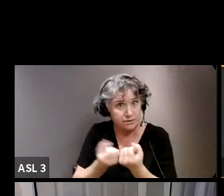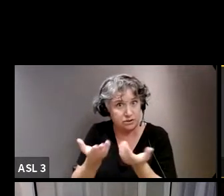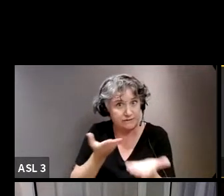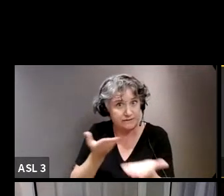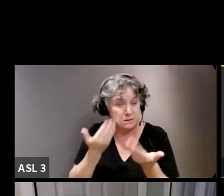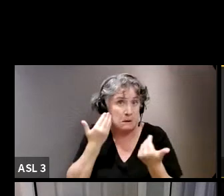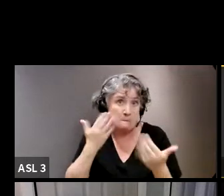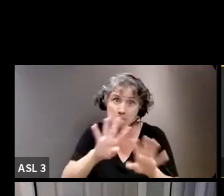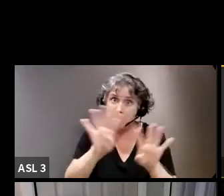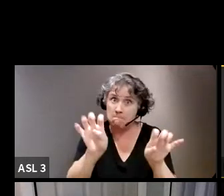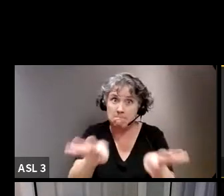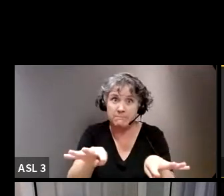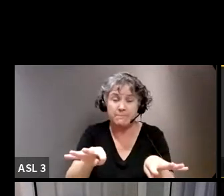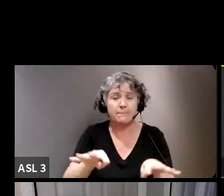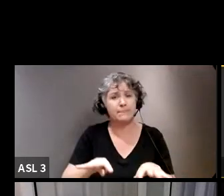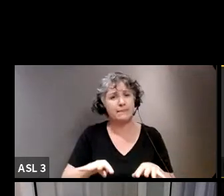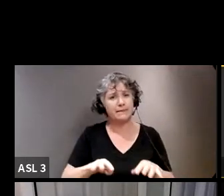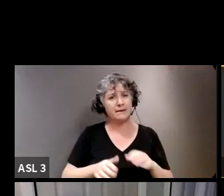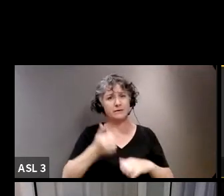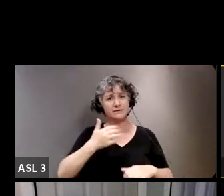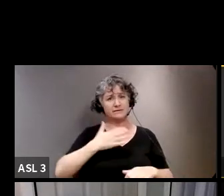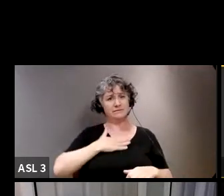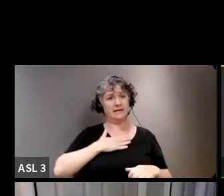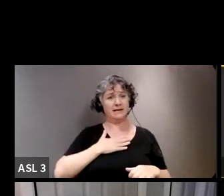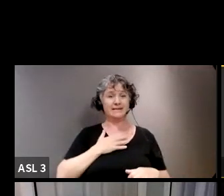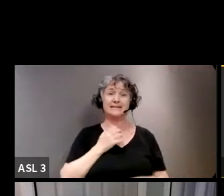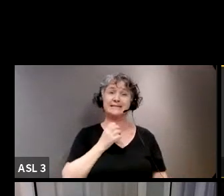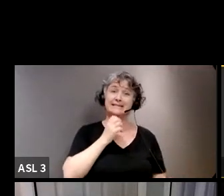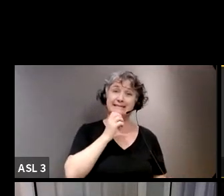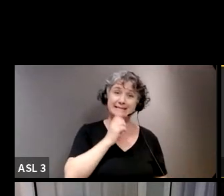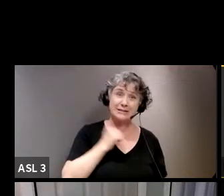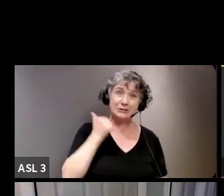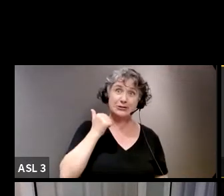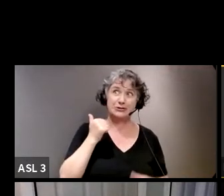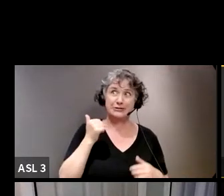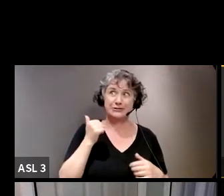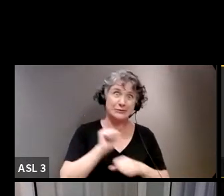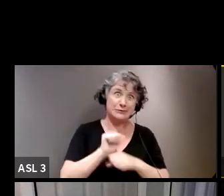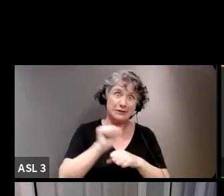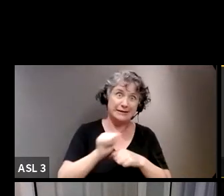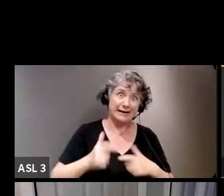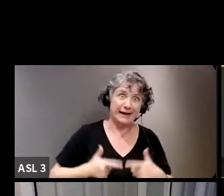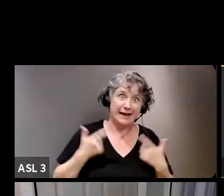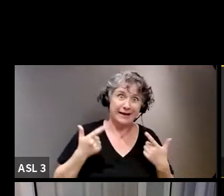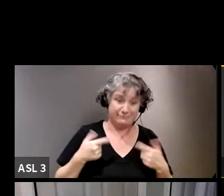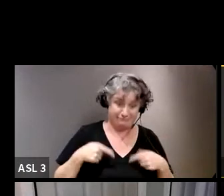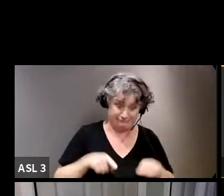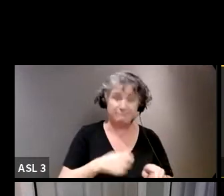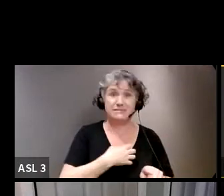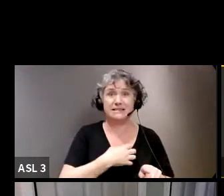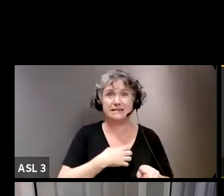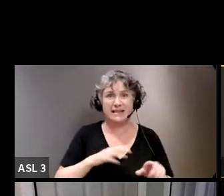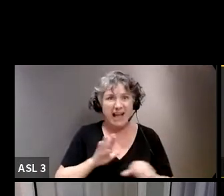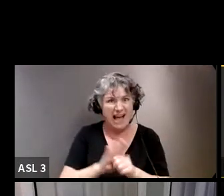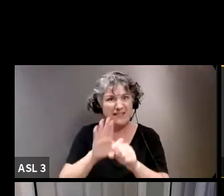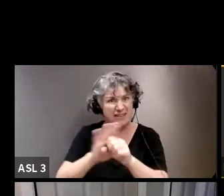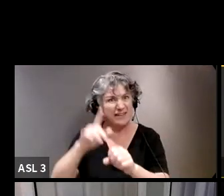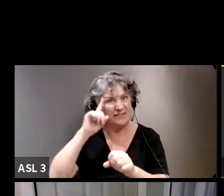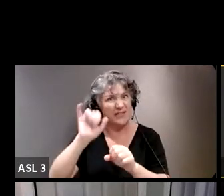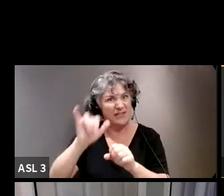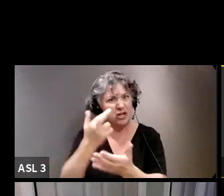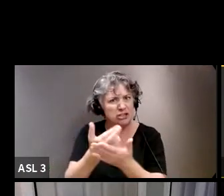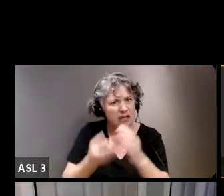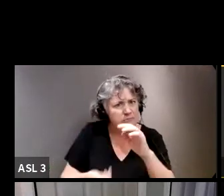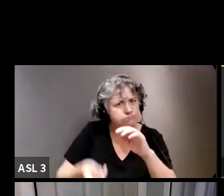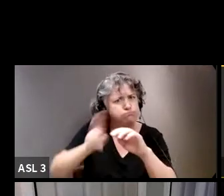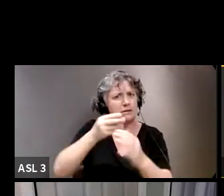spent the vast majority of my senior working life in policing advocating for just that at all three levels of government and i will continue